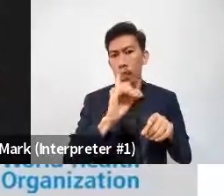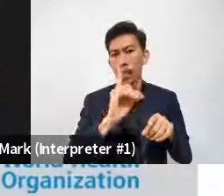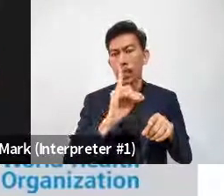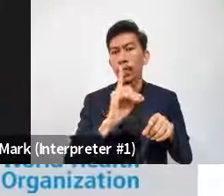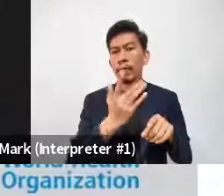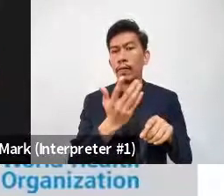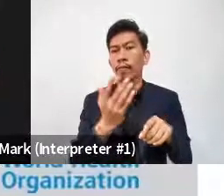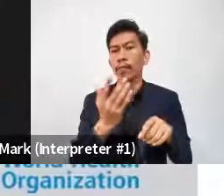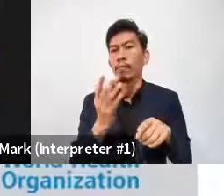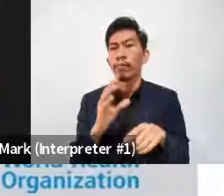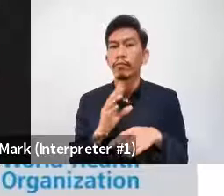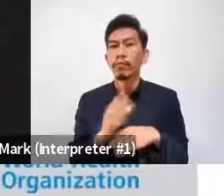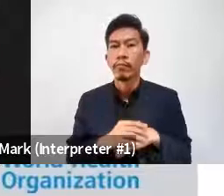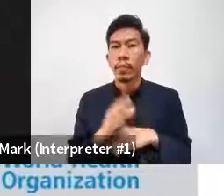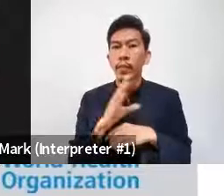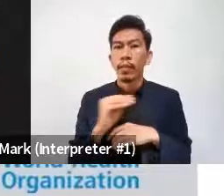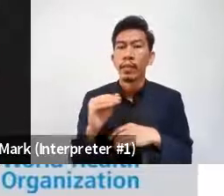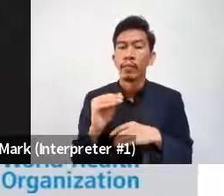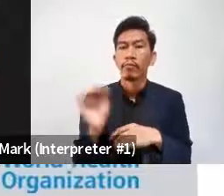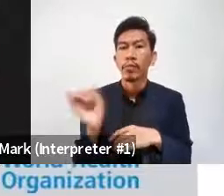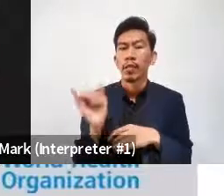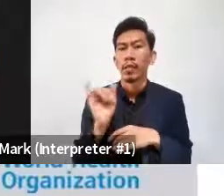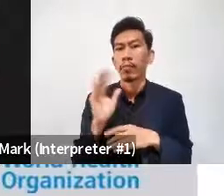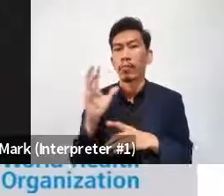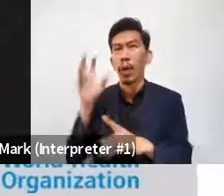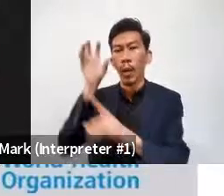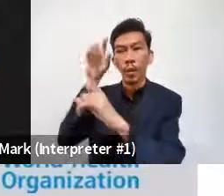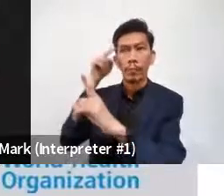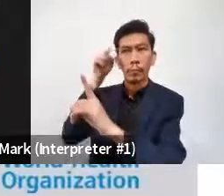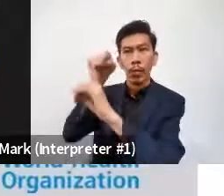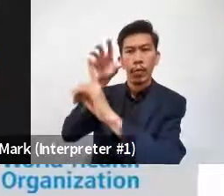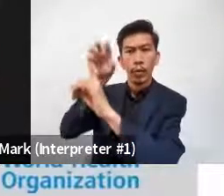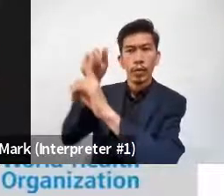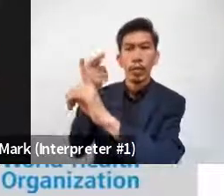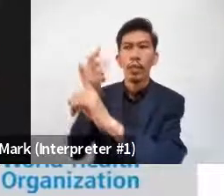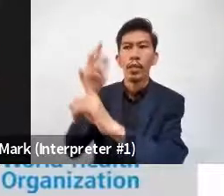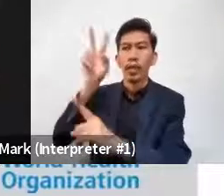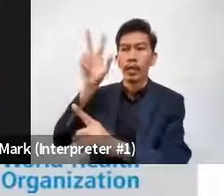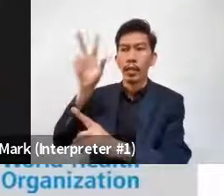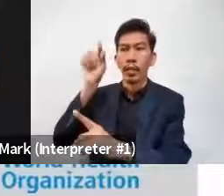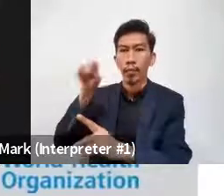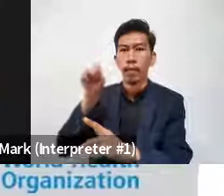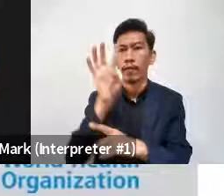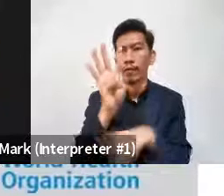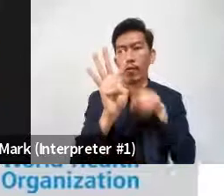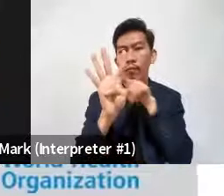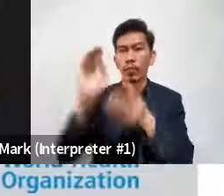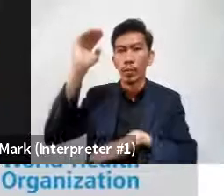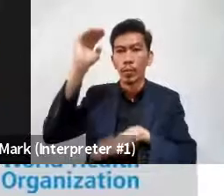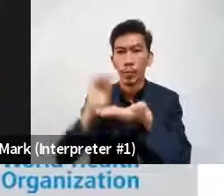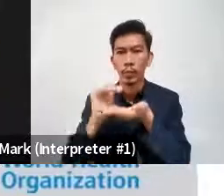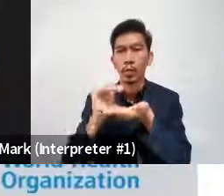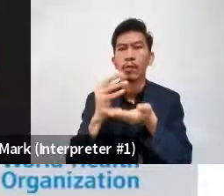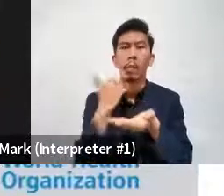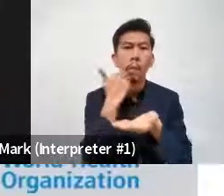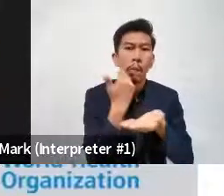back better and to achieve our sustainable development goal of 3.4, that is to reduce the premature